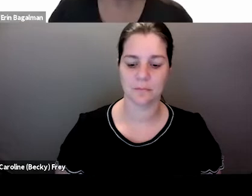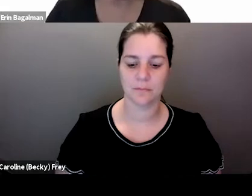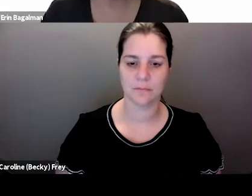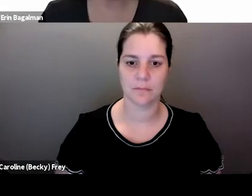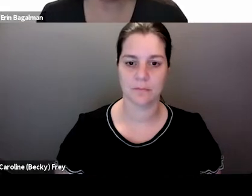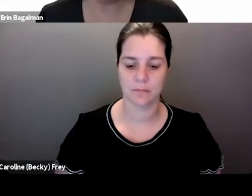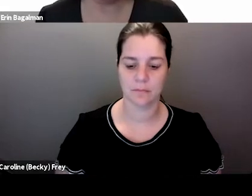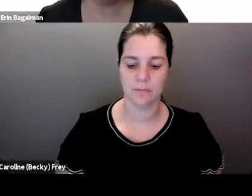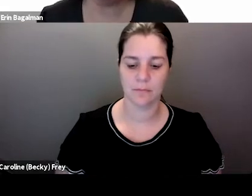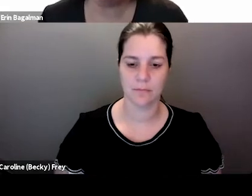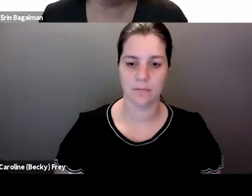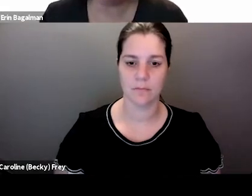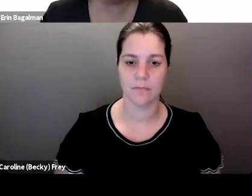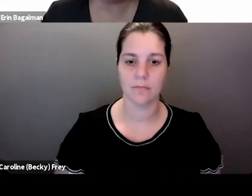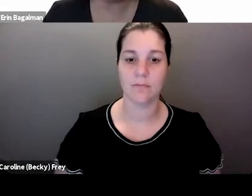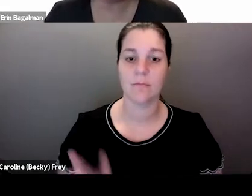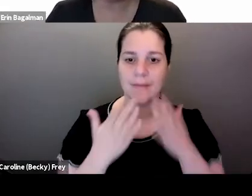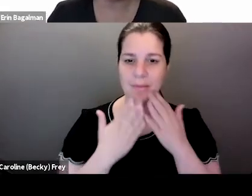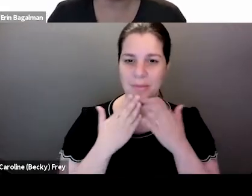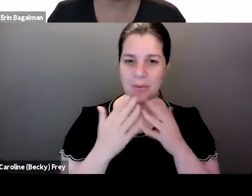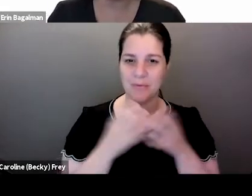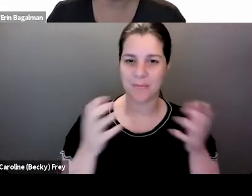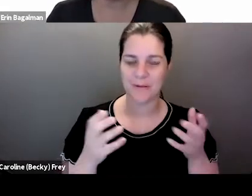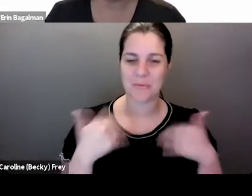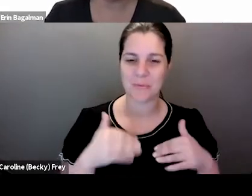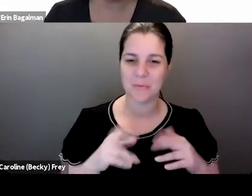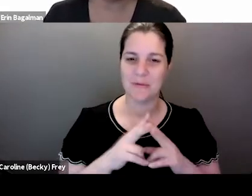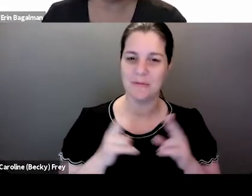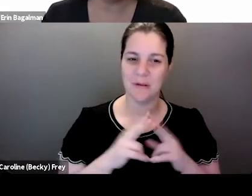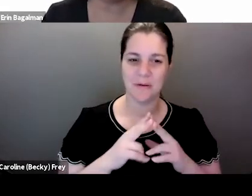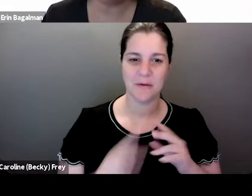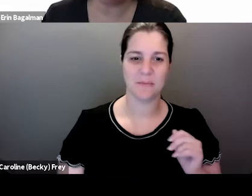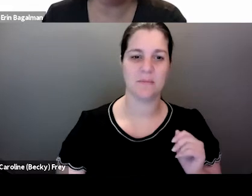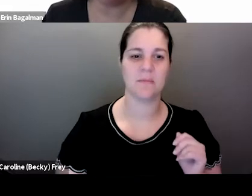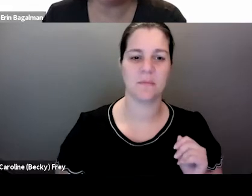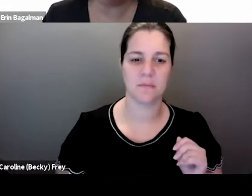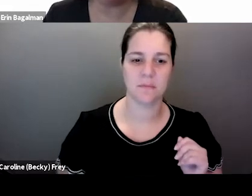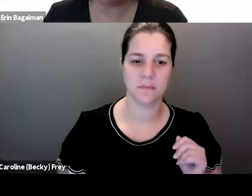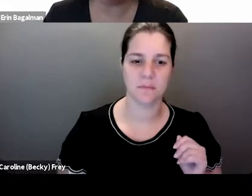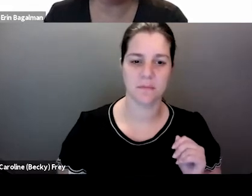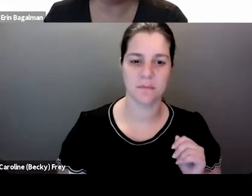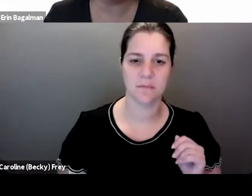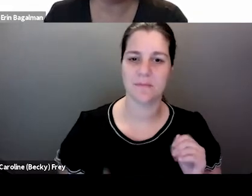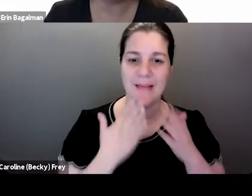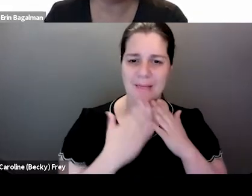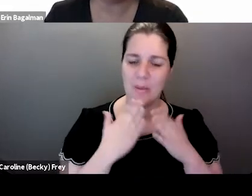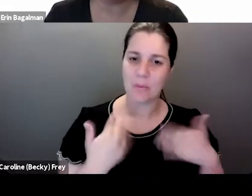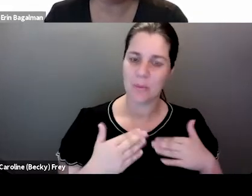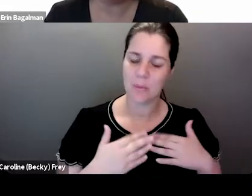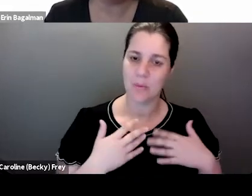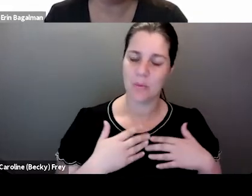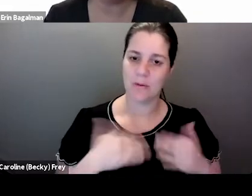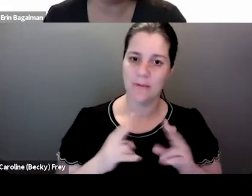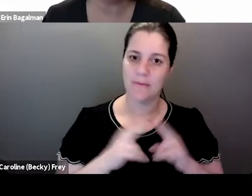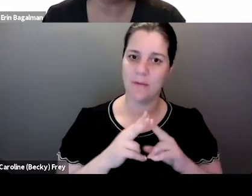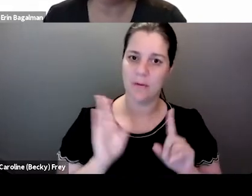Thank you very much, Marianne. That was very compelling. I'm Erin Bagelman from the HHS Office of the Assistant Secretary for Planning